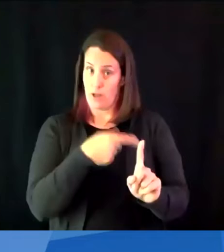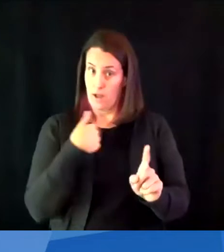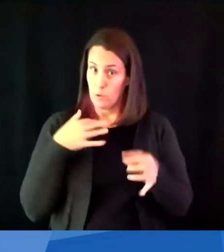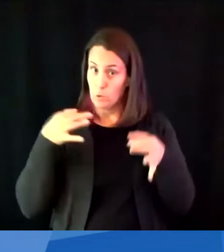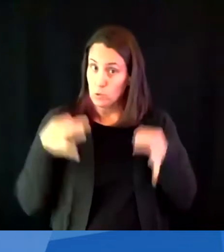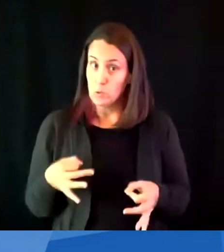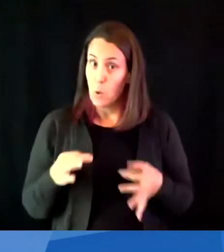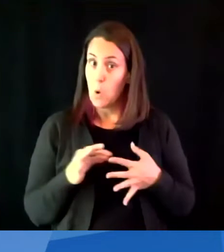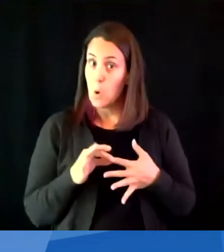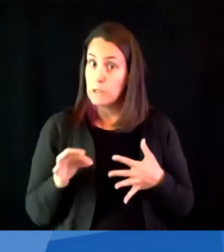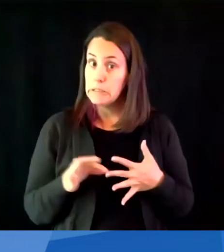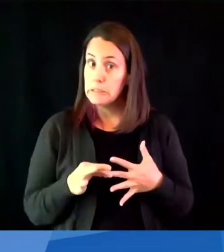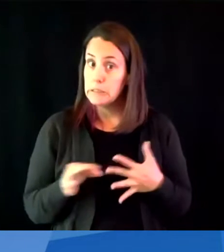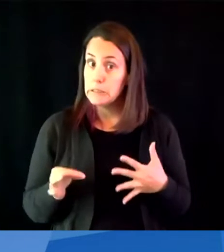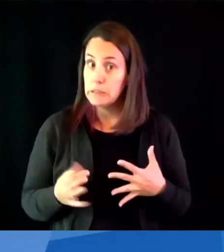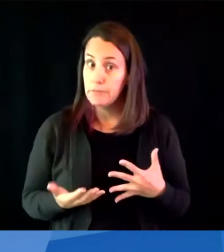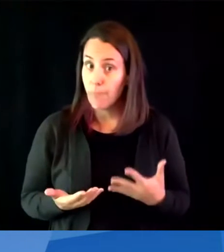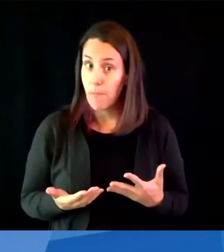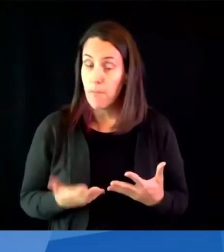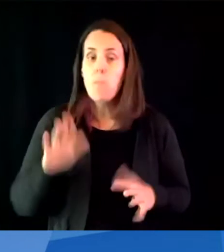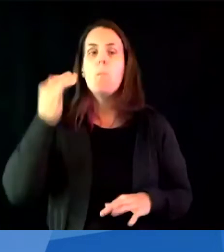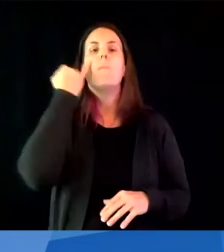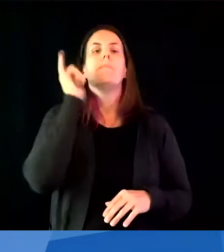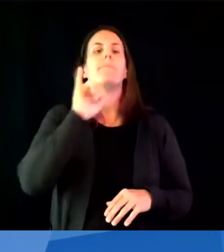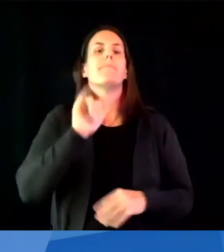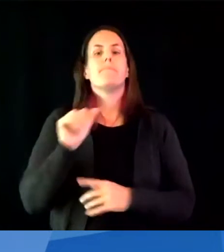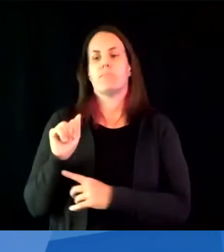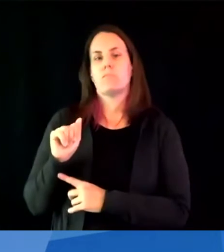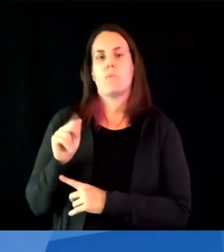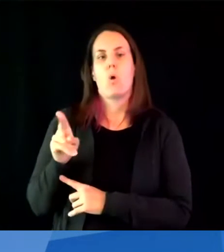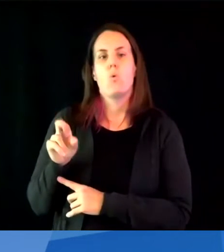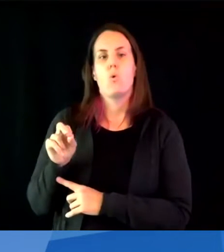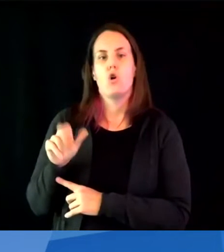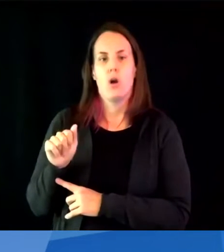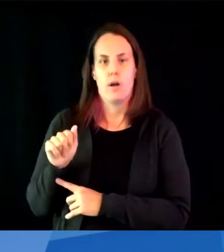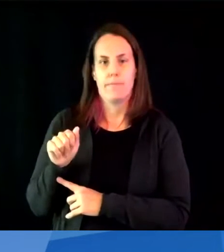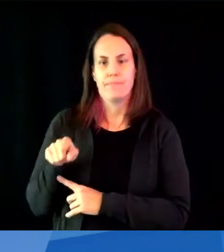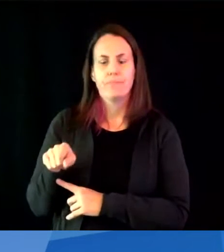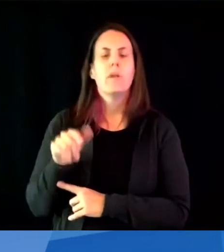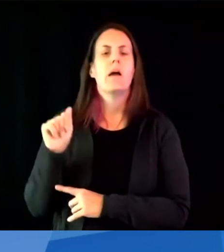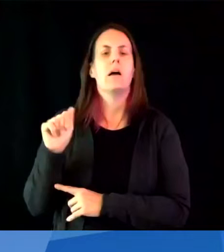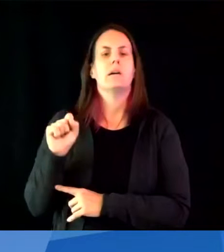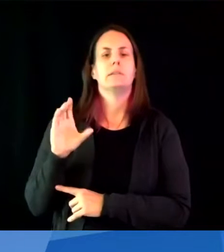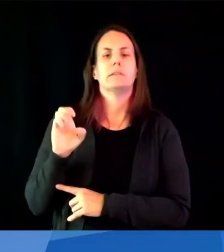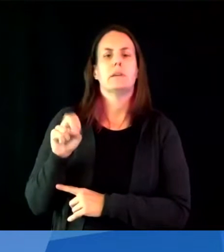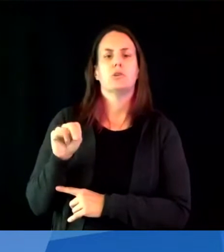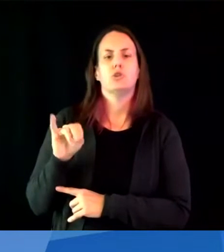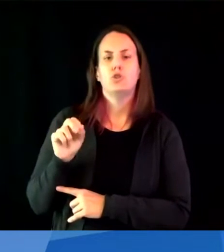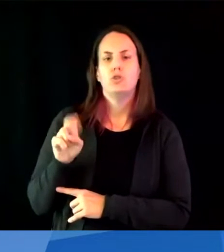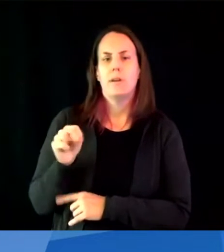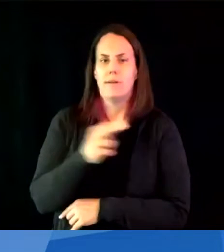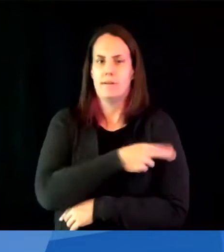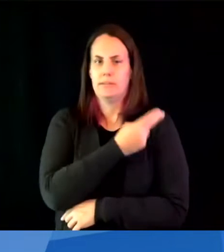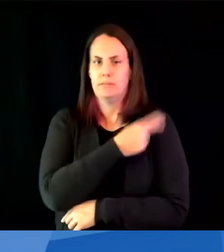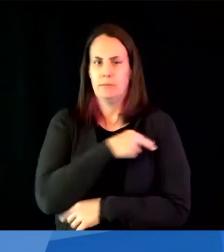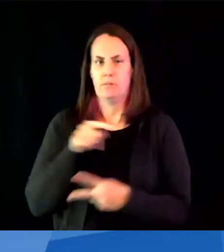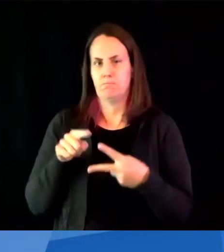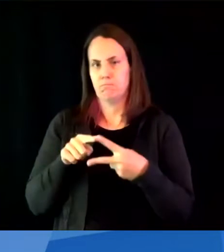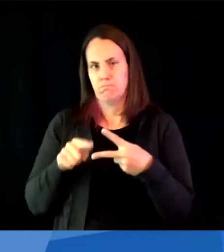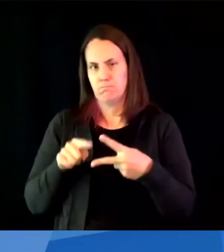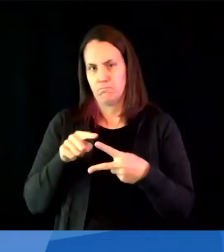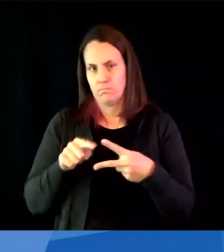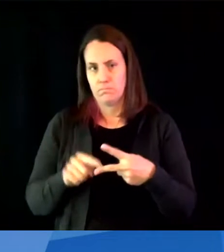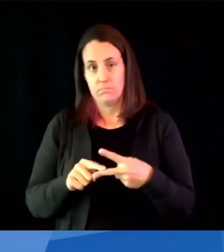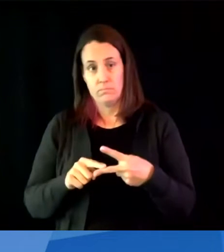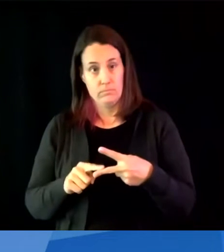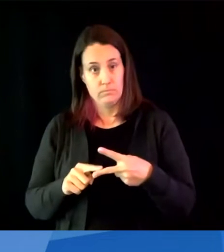I have the option of being transferred to another Aurora or Ascension, Wisconsin hospital that has available beds, say